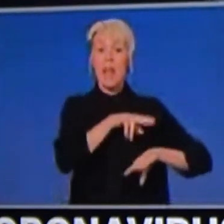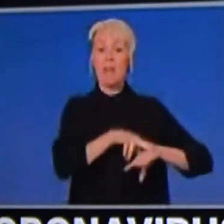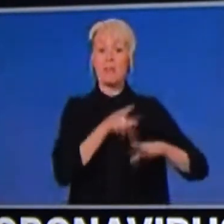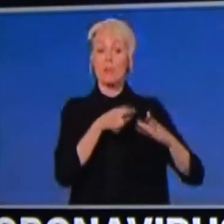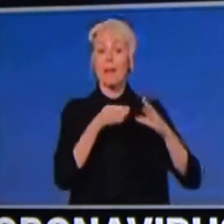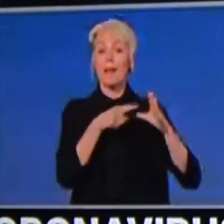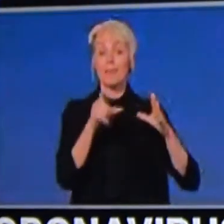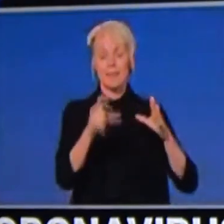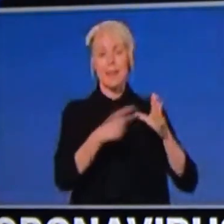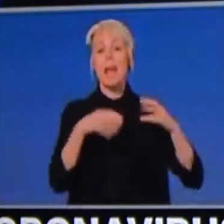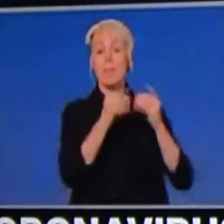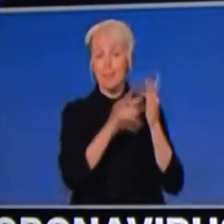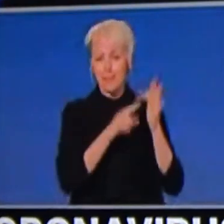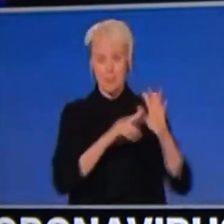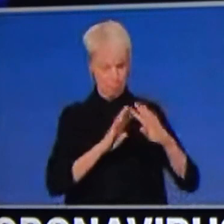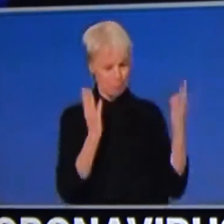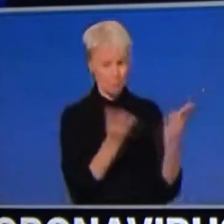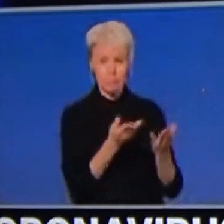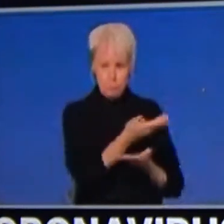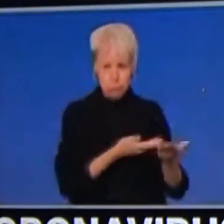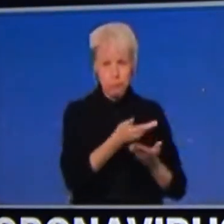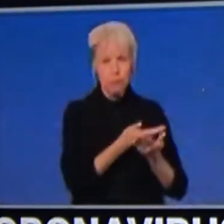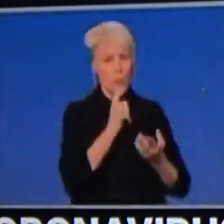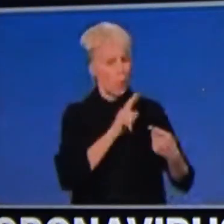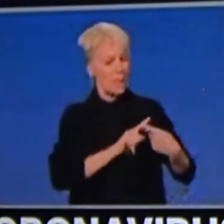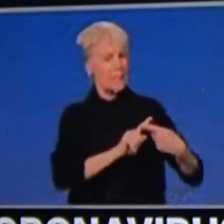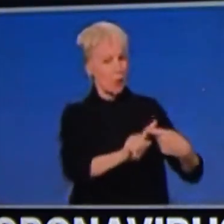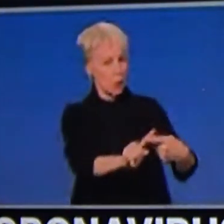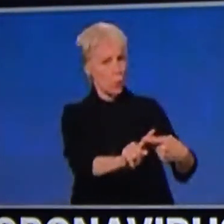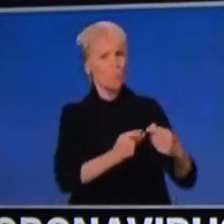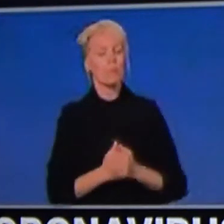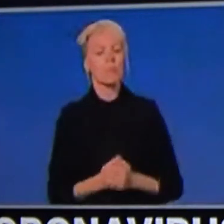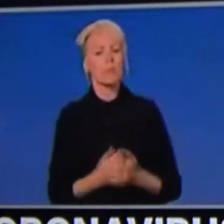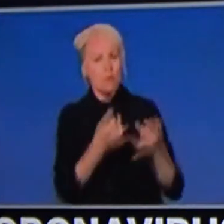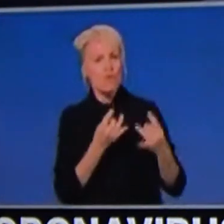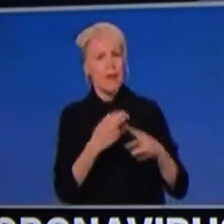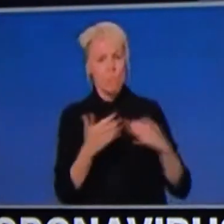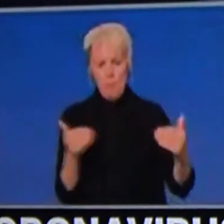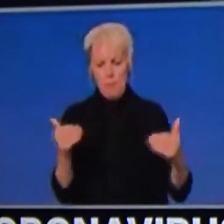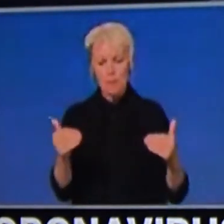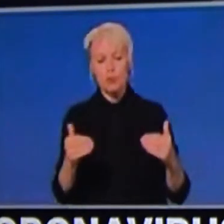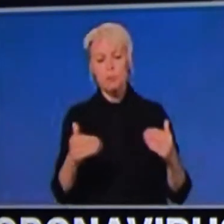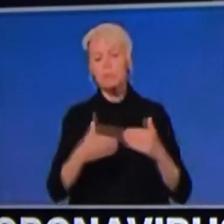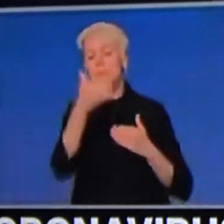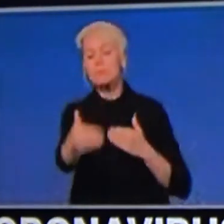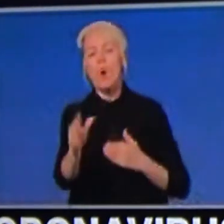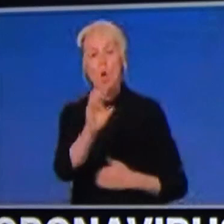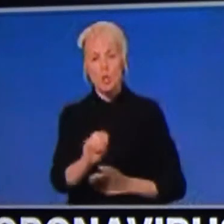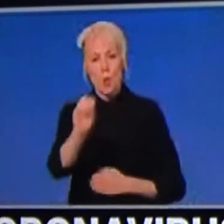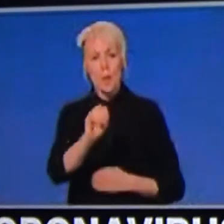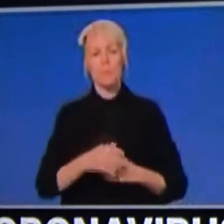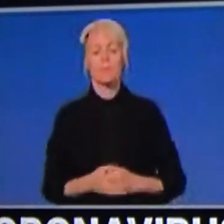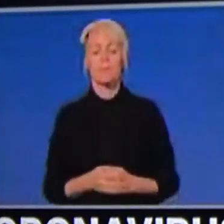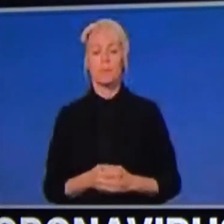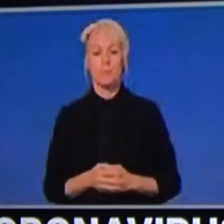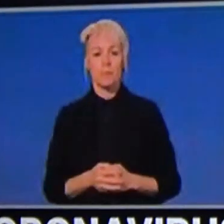Commonwealth Government, federal government will be doing its thing. There'll be a budget in October, and equally the states will be doing what they need to do. But there was a very clear message from